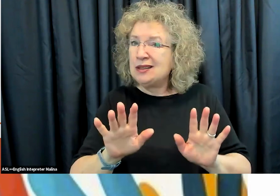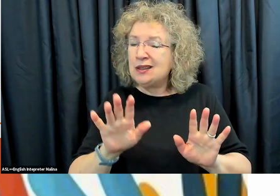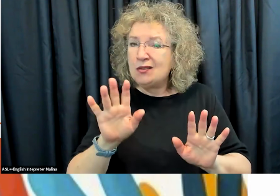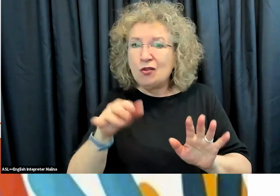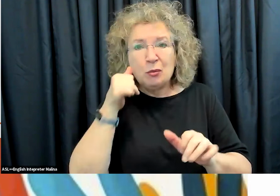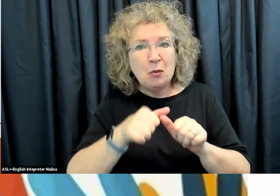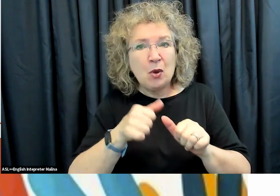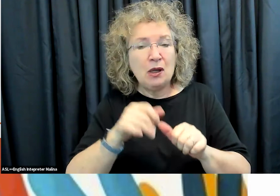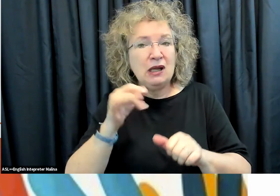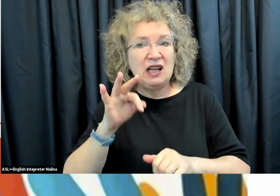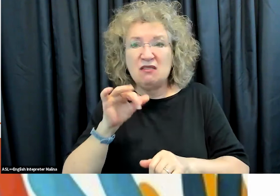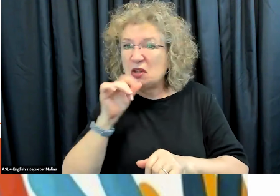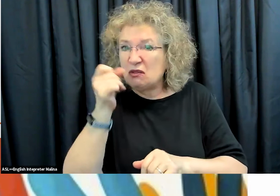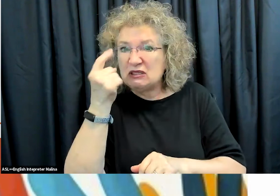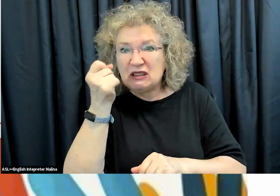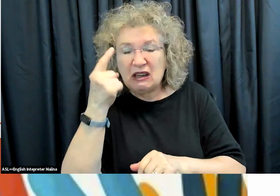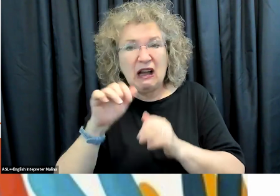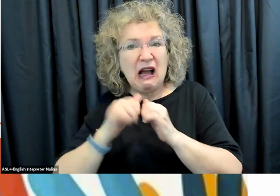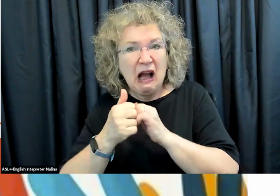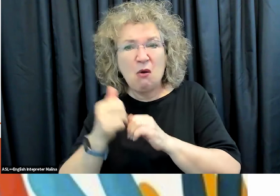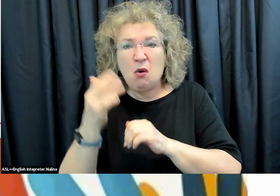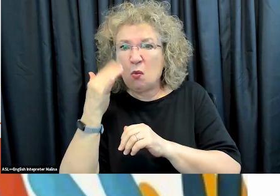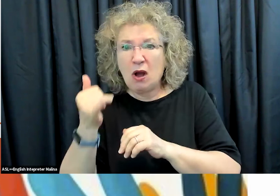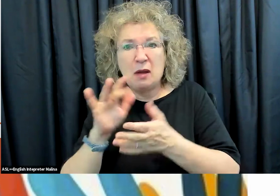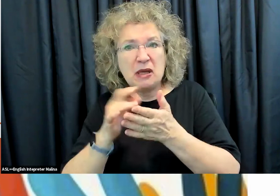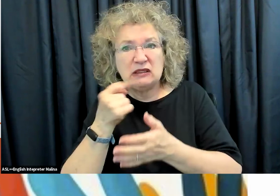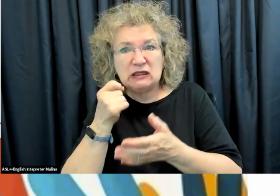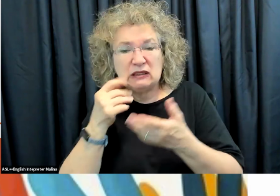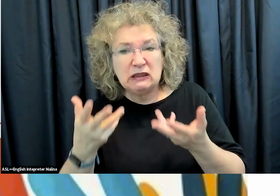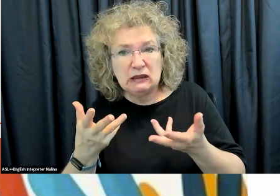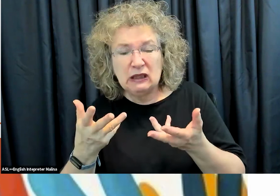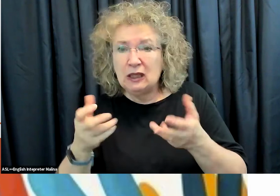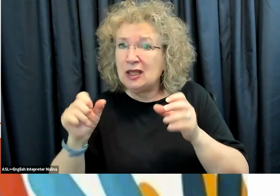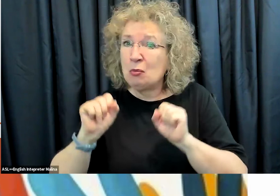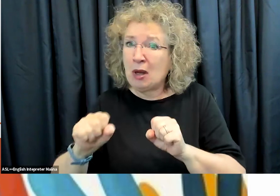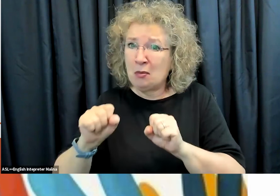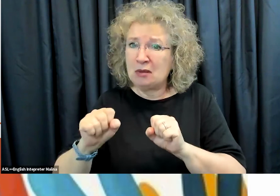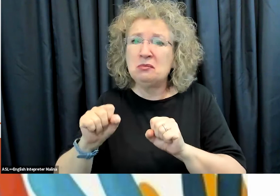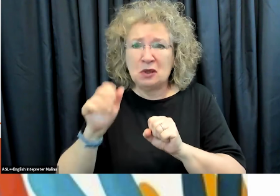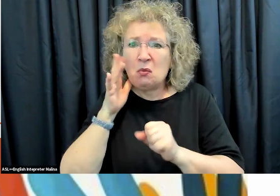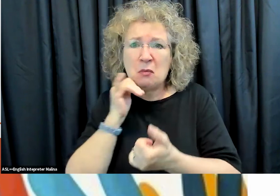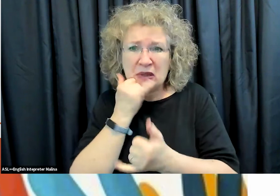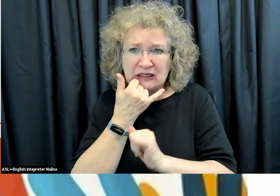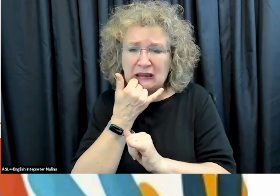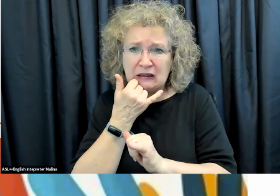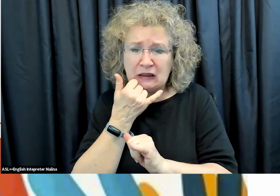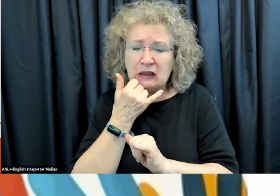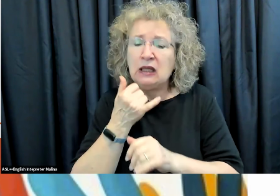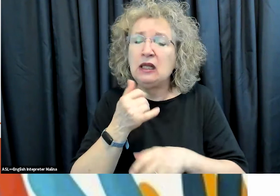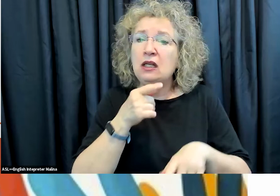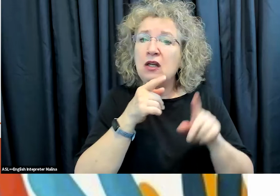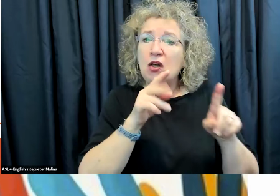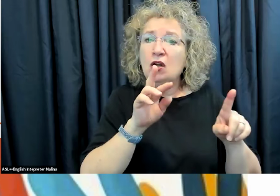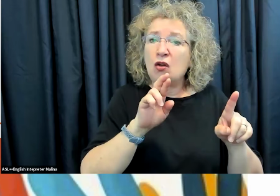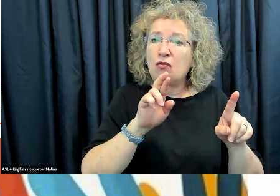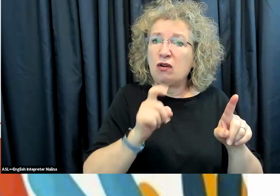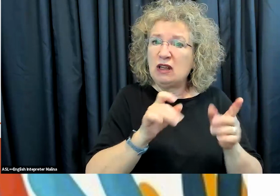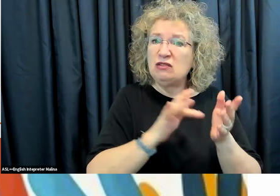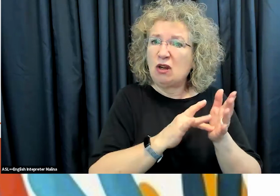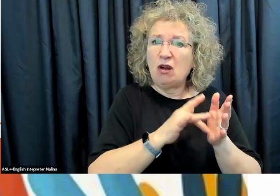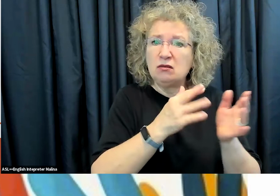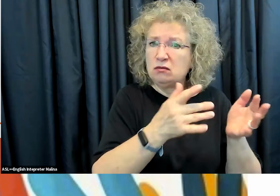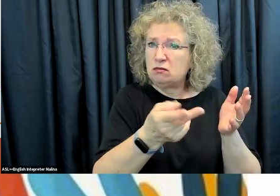or why to take your medicines, chances are you'll make a mistake. Your healthcare professional wants you to be well, so ask